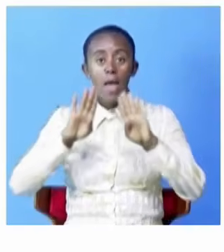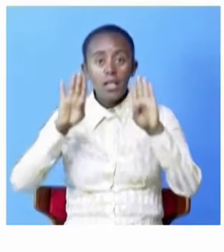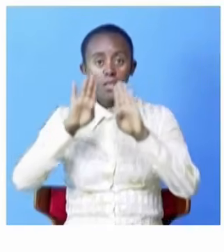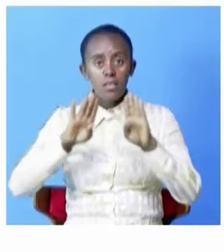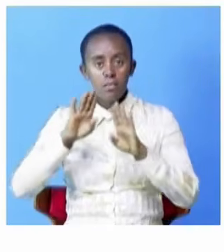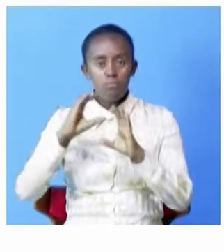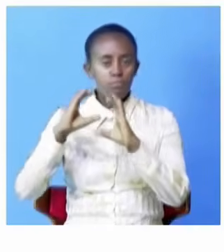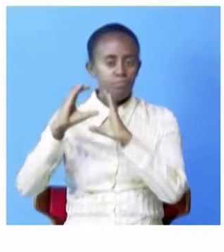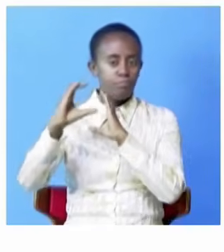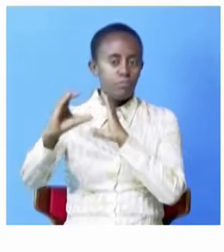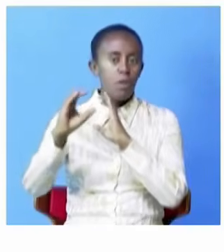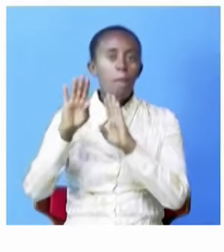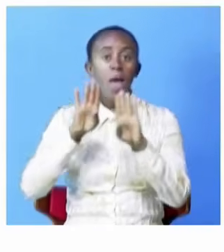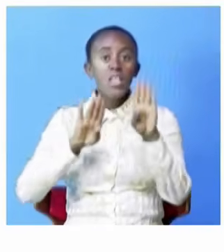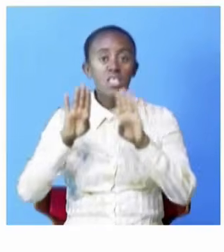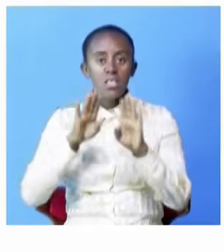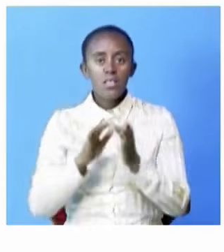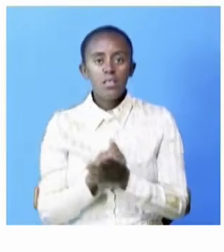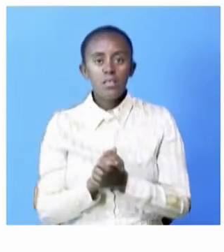leaves